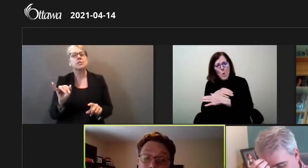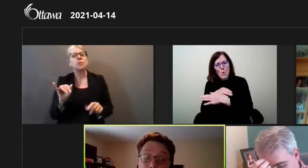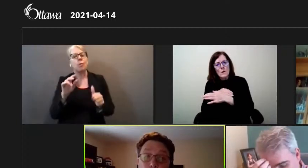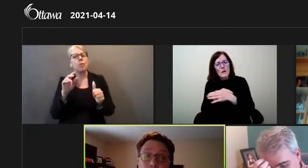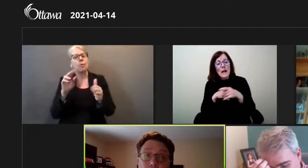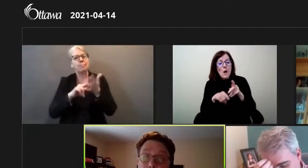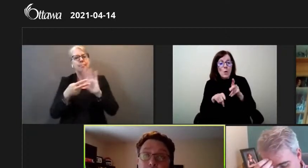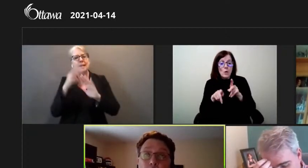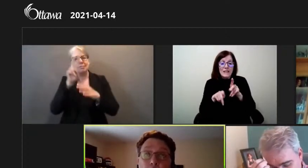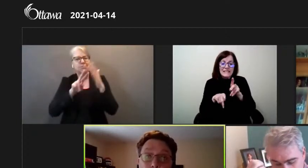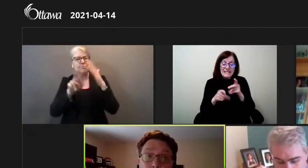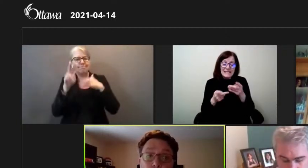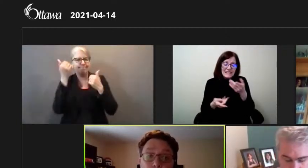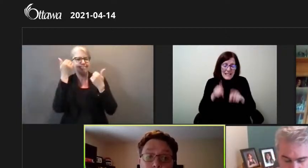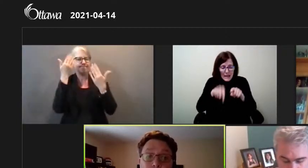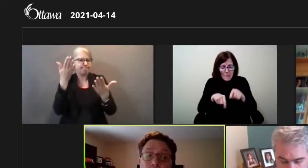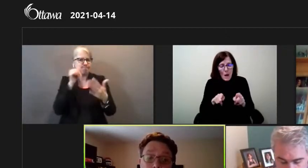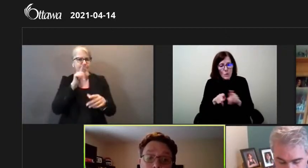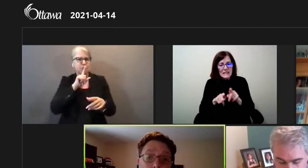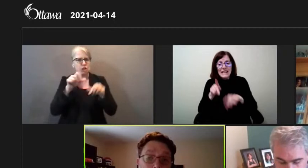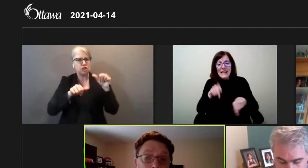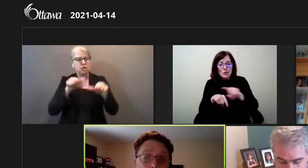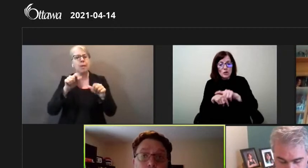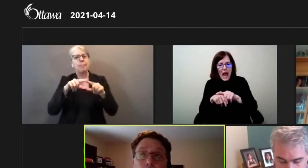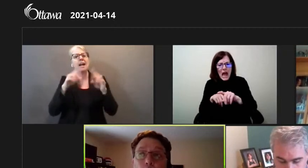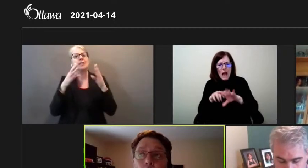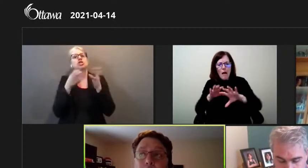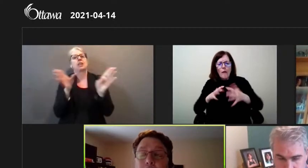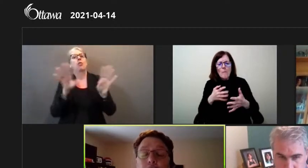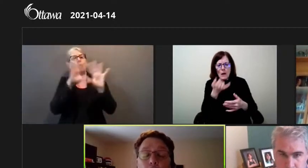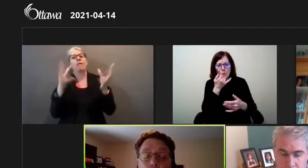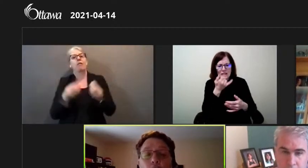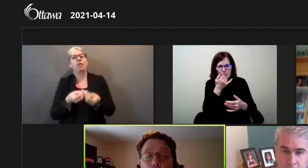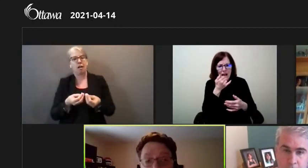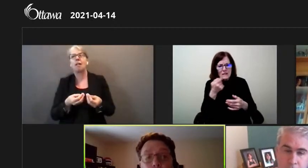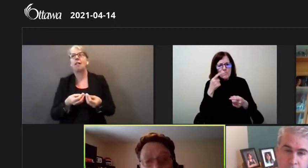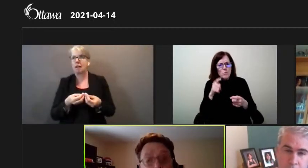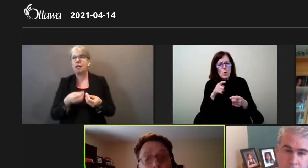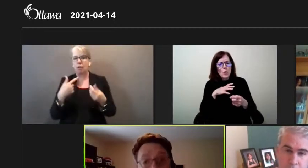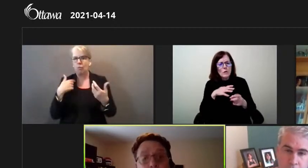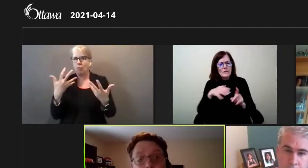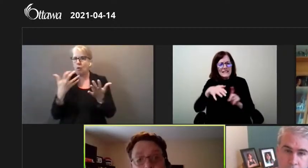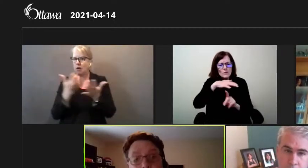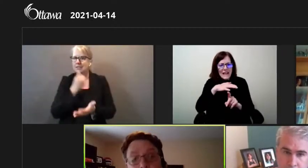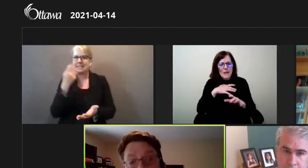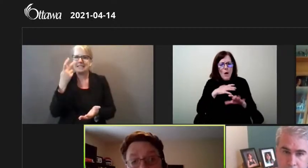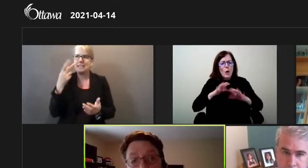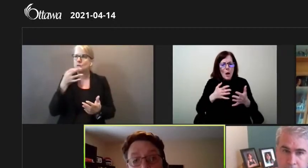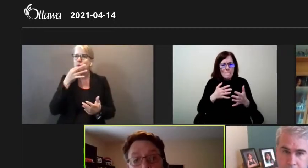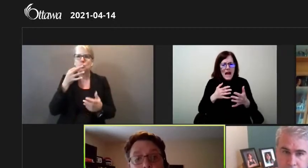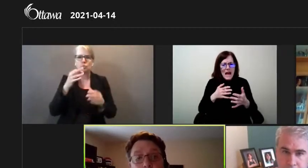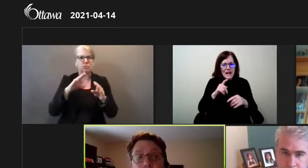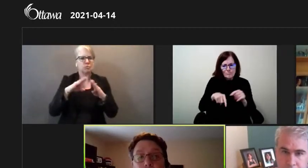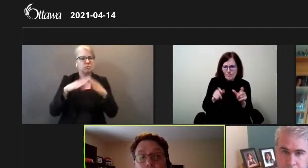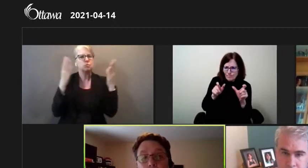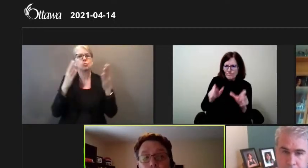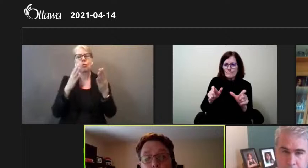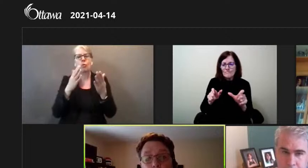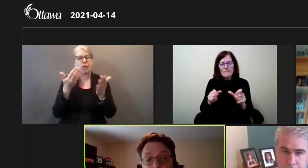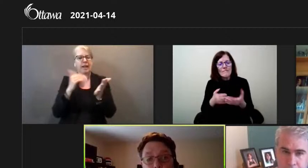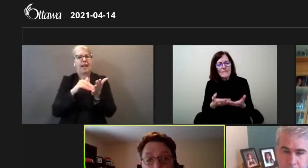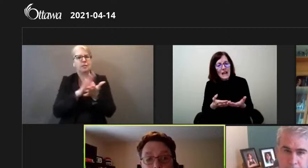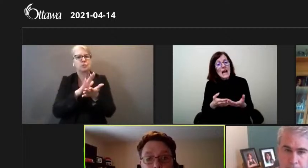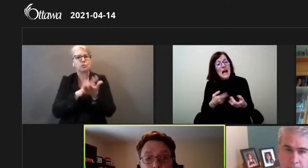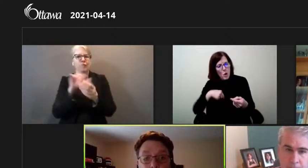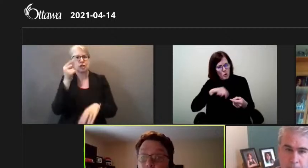unknowns, but I think the general principle is that we would want to see schools open as one of the first things that do. But we'll